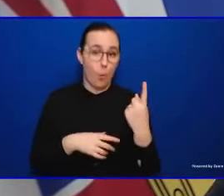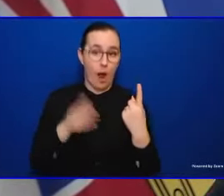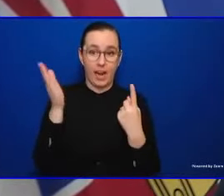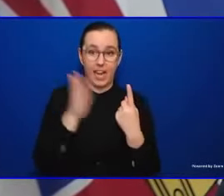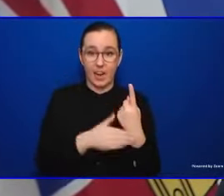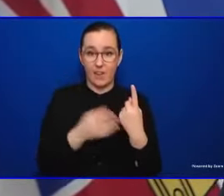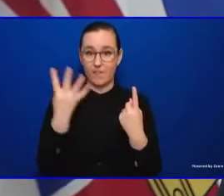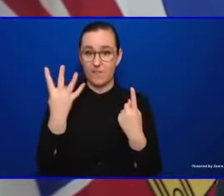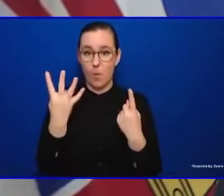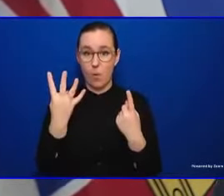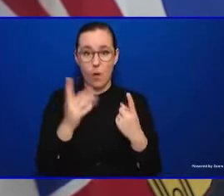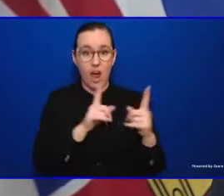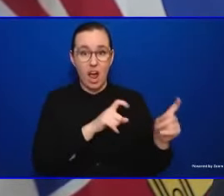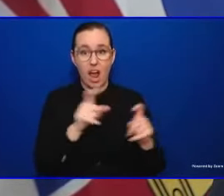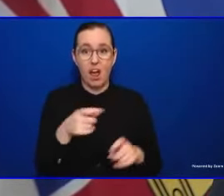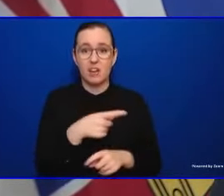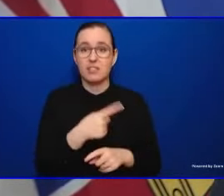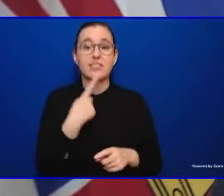You can only get a third dose.